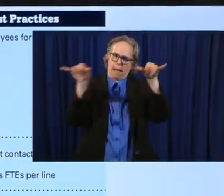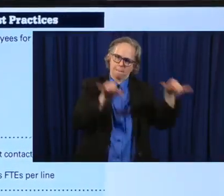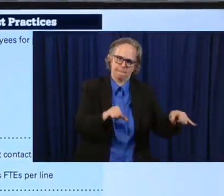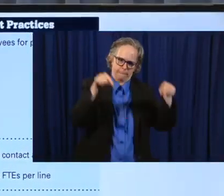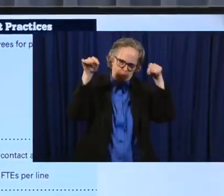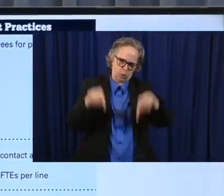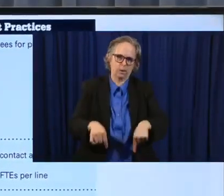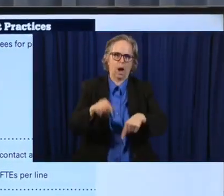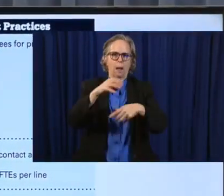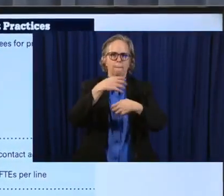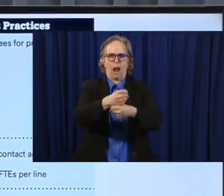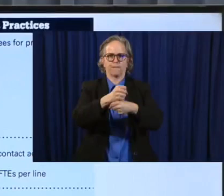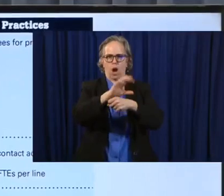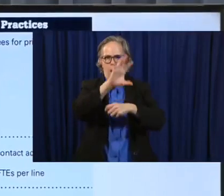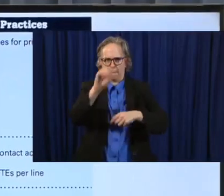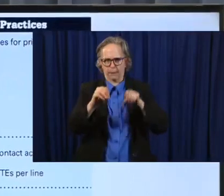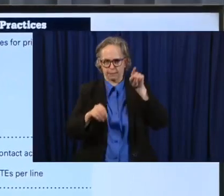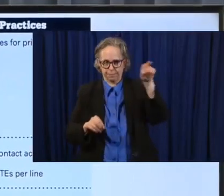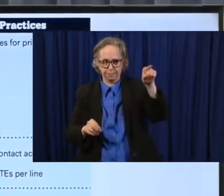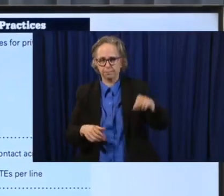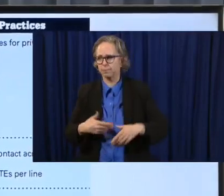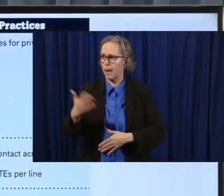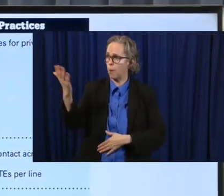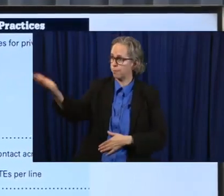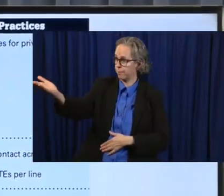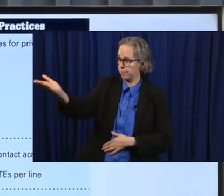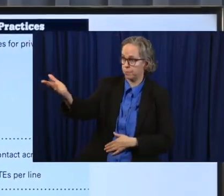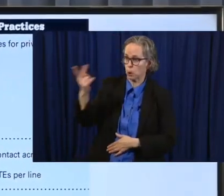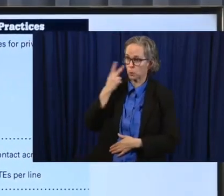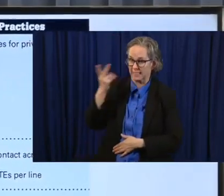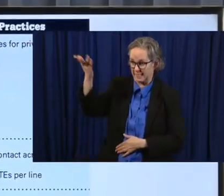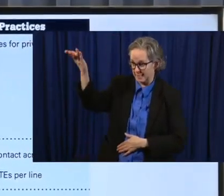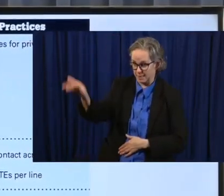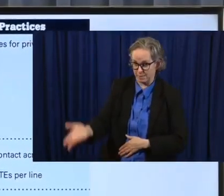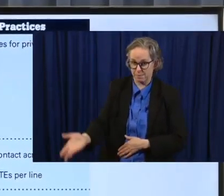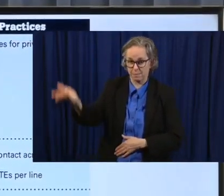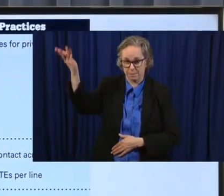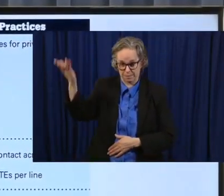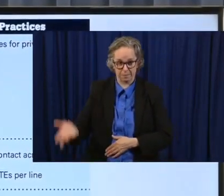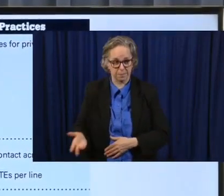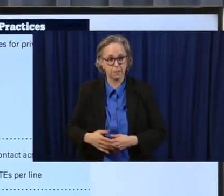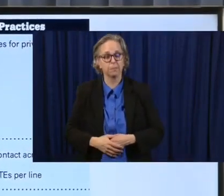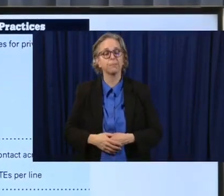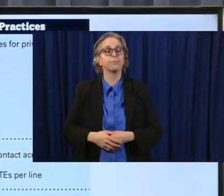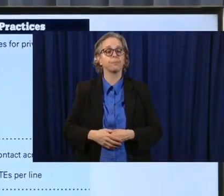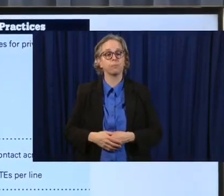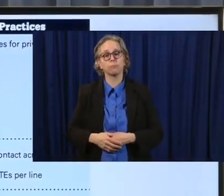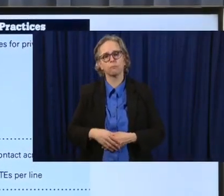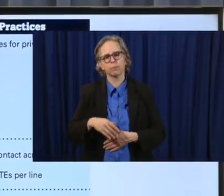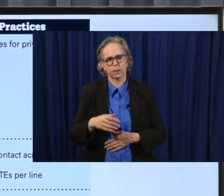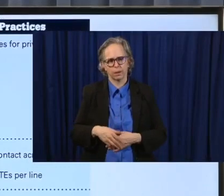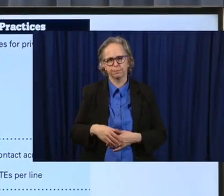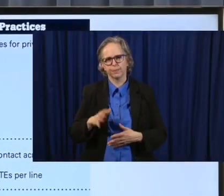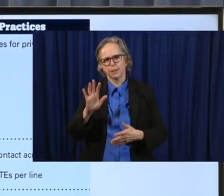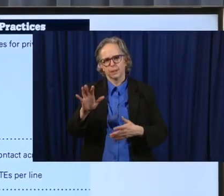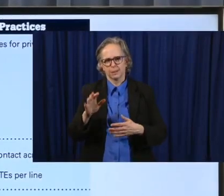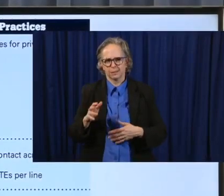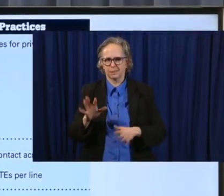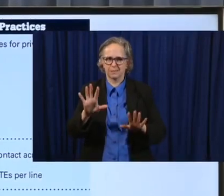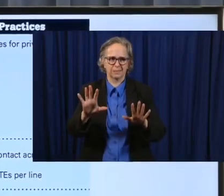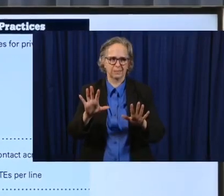slide that we just had over here. Let me just say a couple of things. Again, it's basic principles.